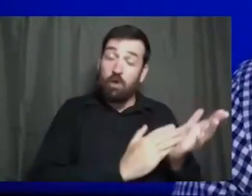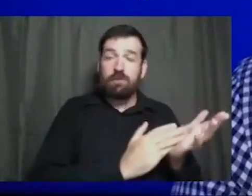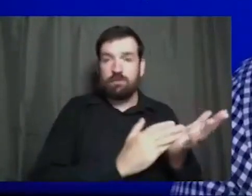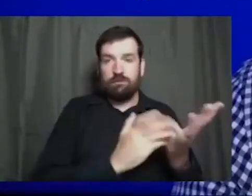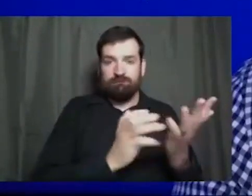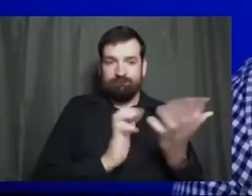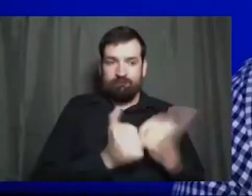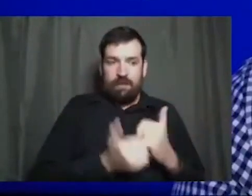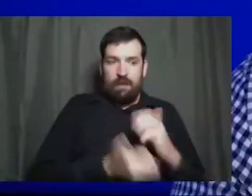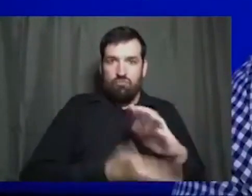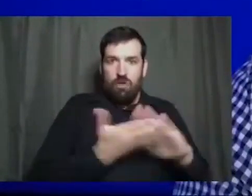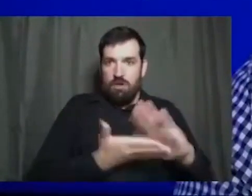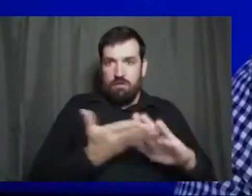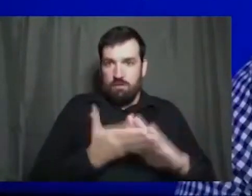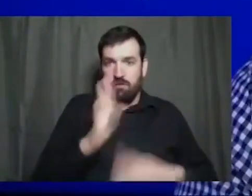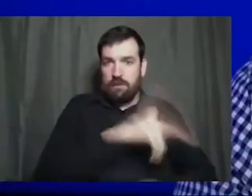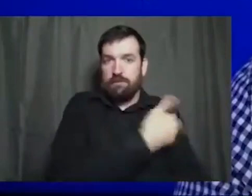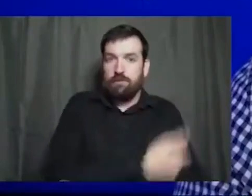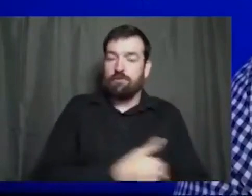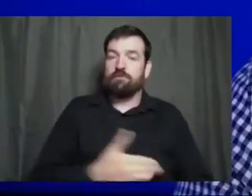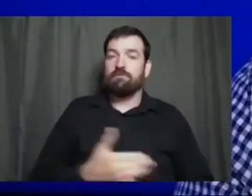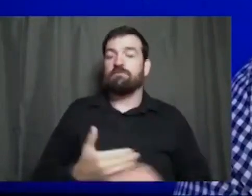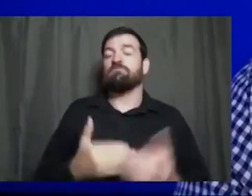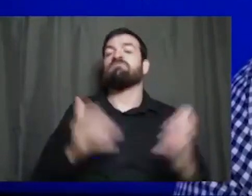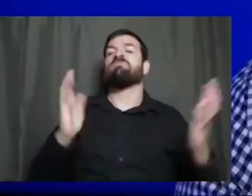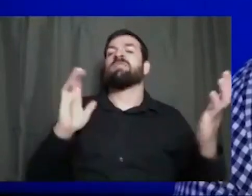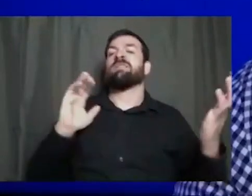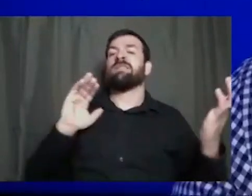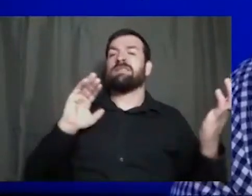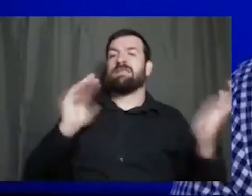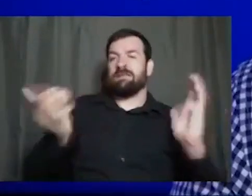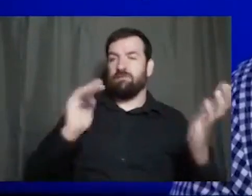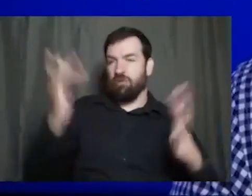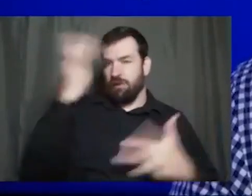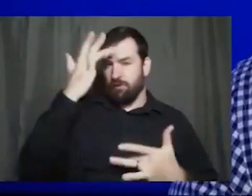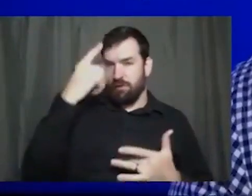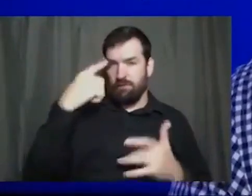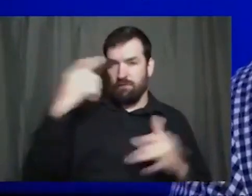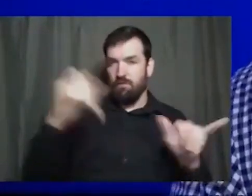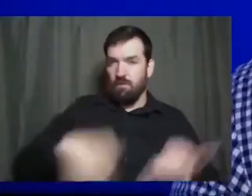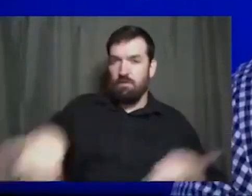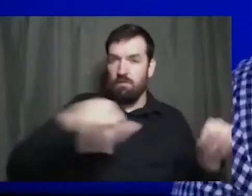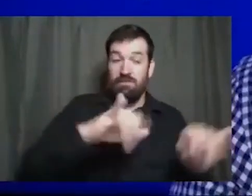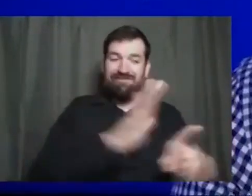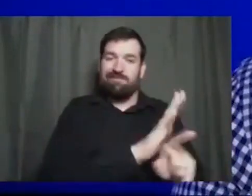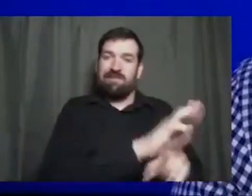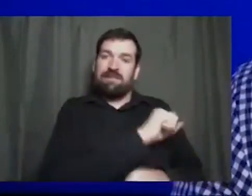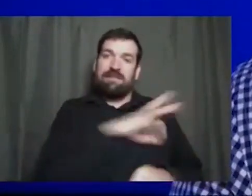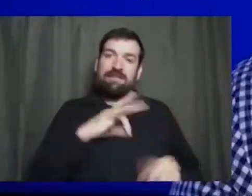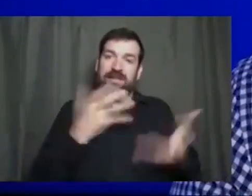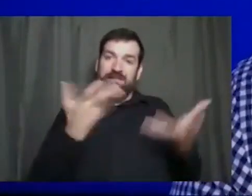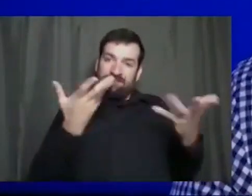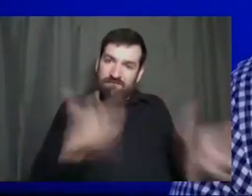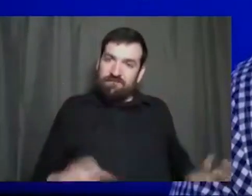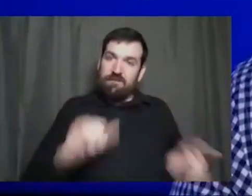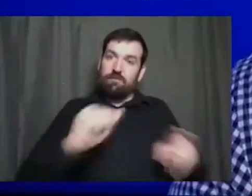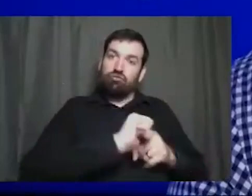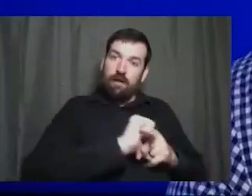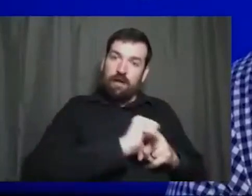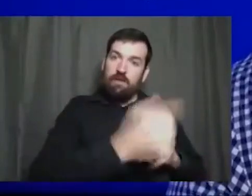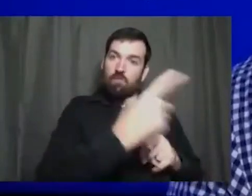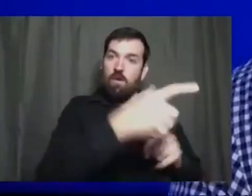have, it's a similar illness for most folks, so we have trained staff who are all in the same area who can help those